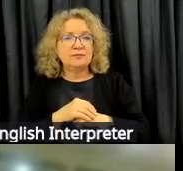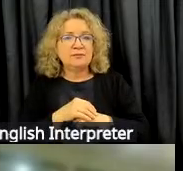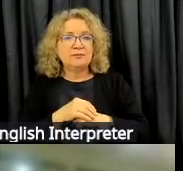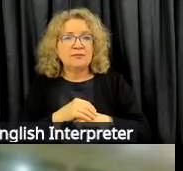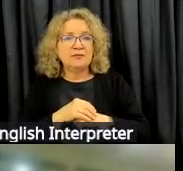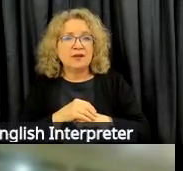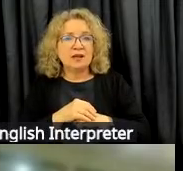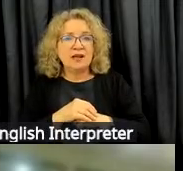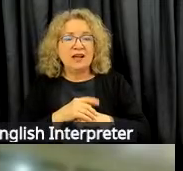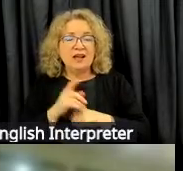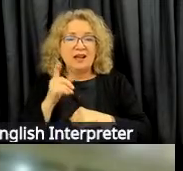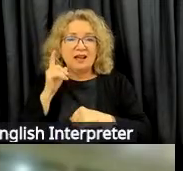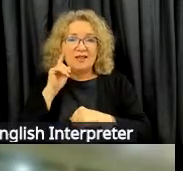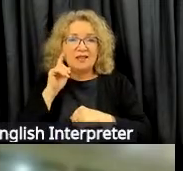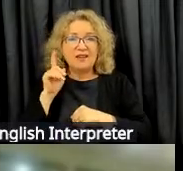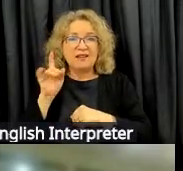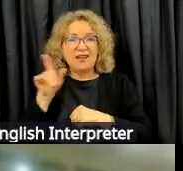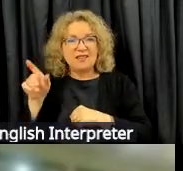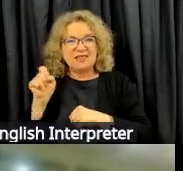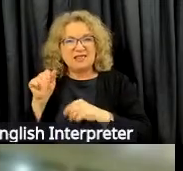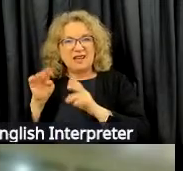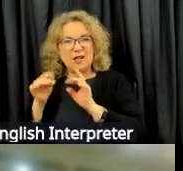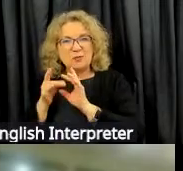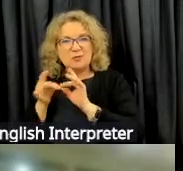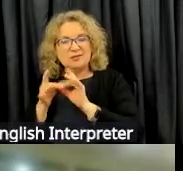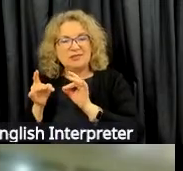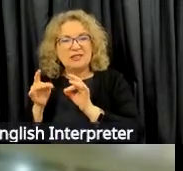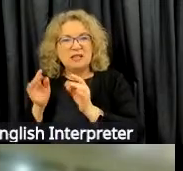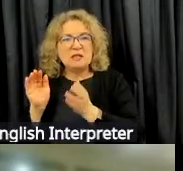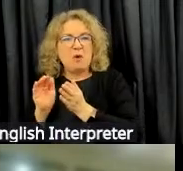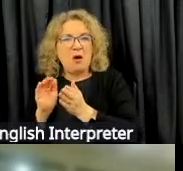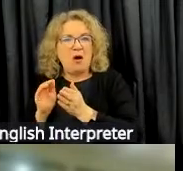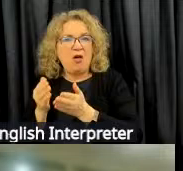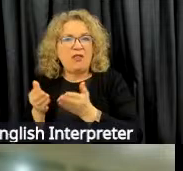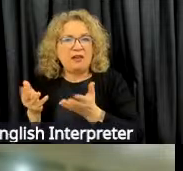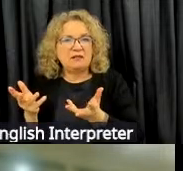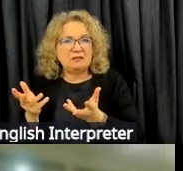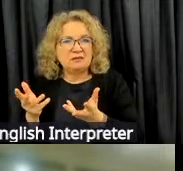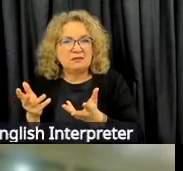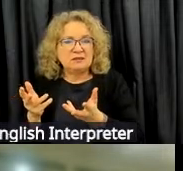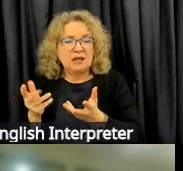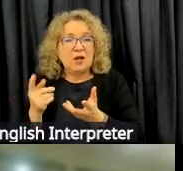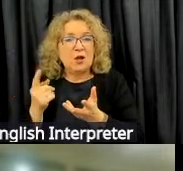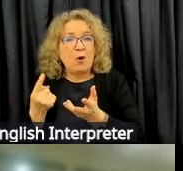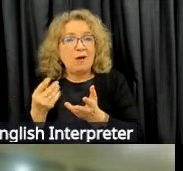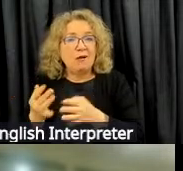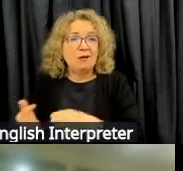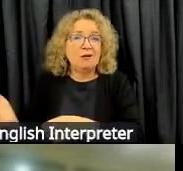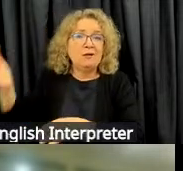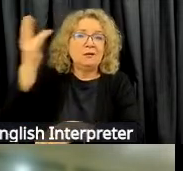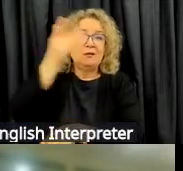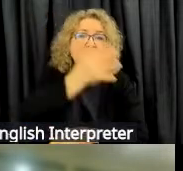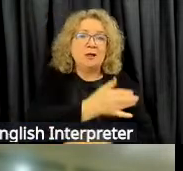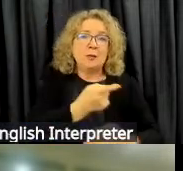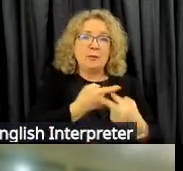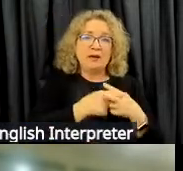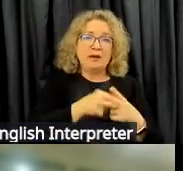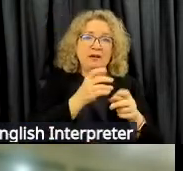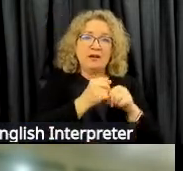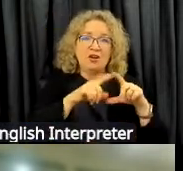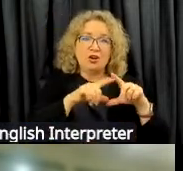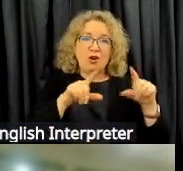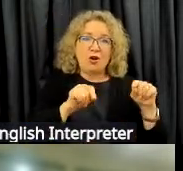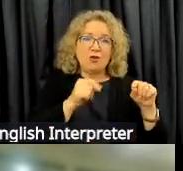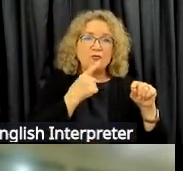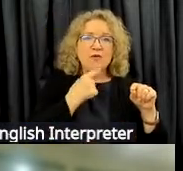Sam mentioned, I think we got some like red, green, and yellow cards in the beginning, and I don't think we ever ended up